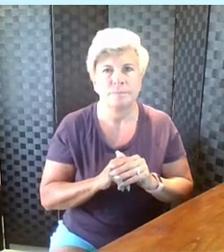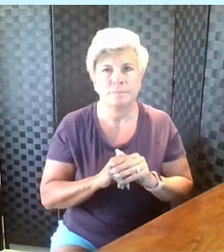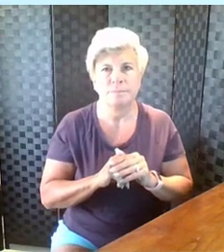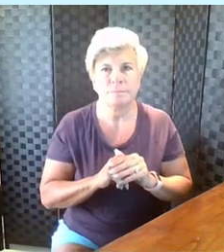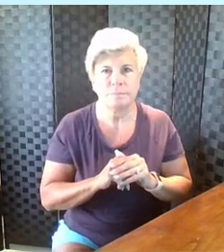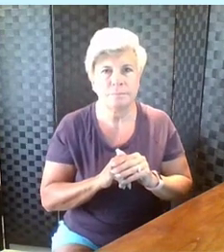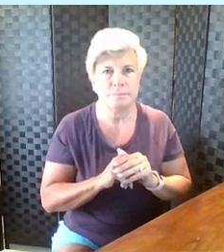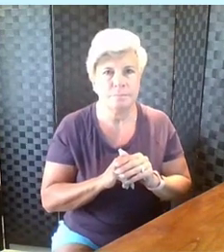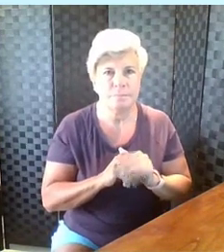Ooh, snakes and mice.